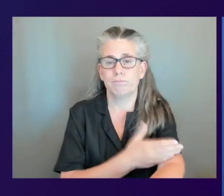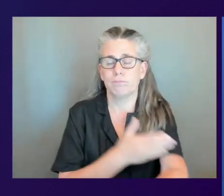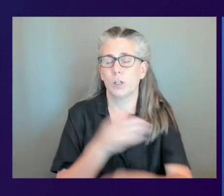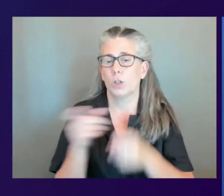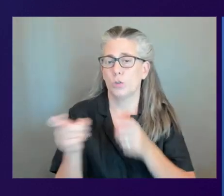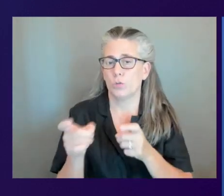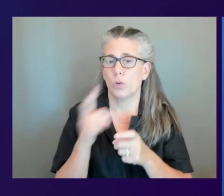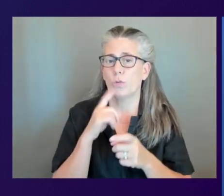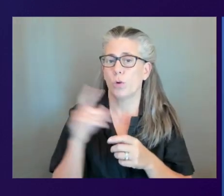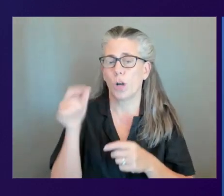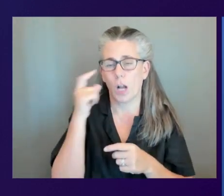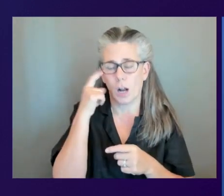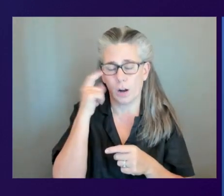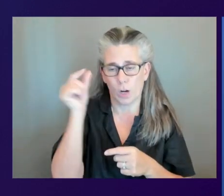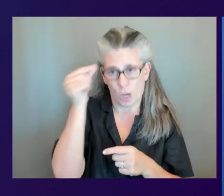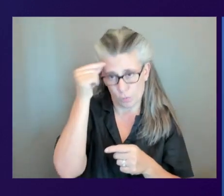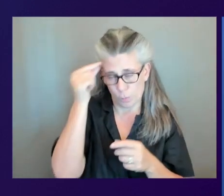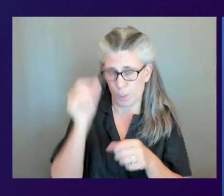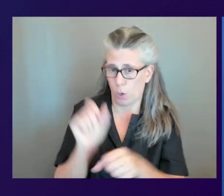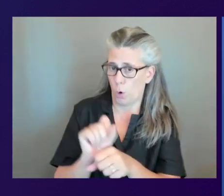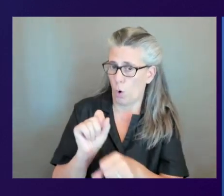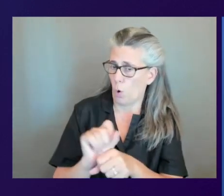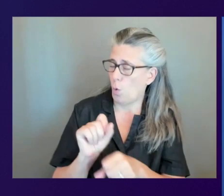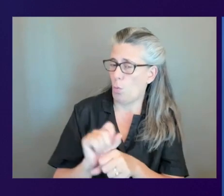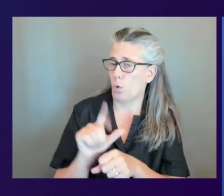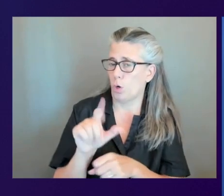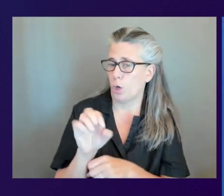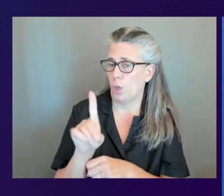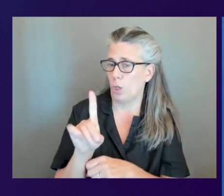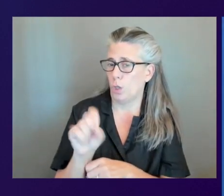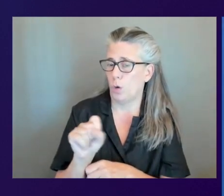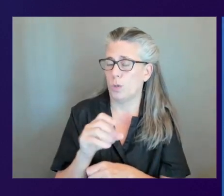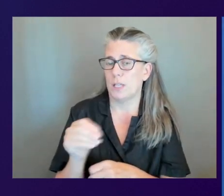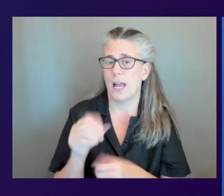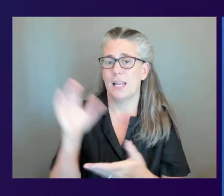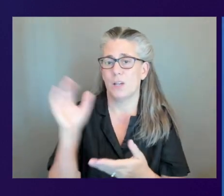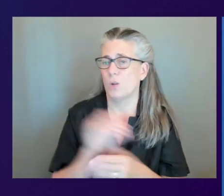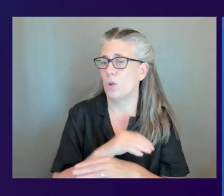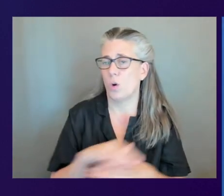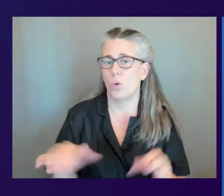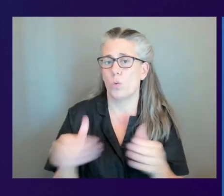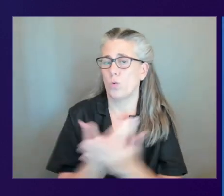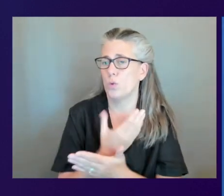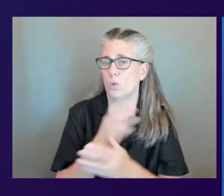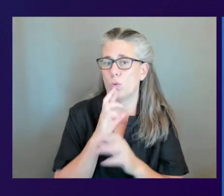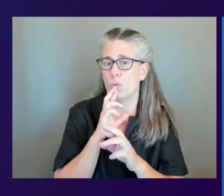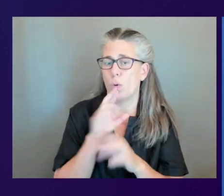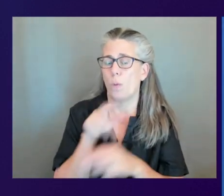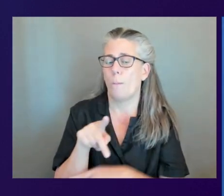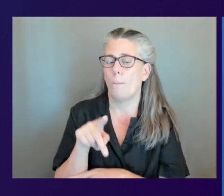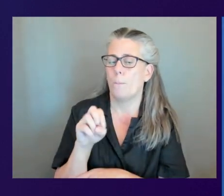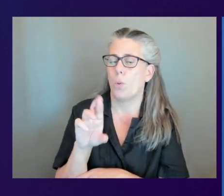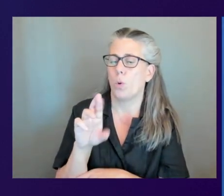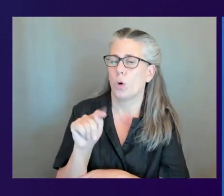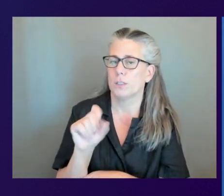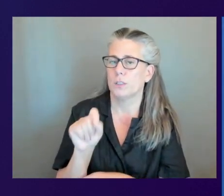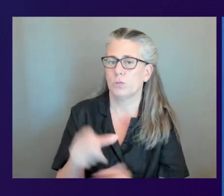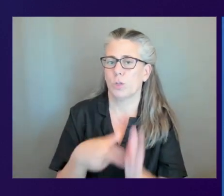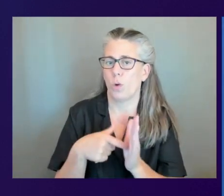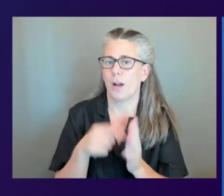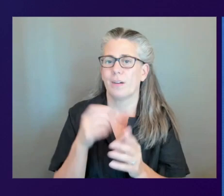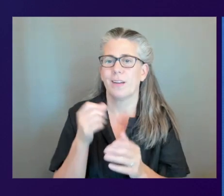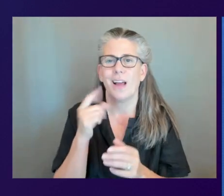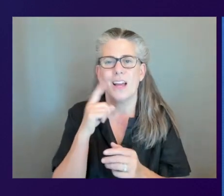new ports required. So it's not going to be that, 12 months to get new ports approved within cybersecurity